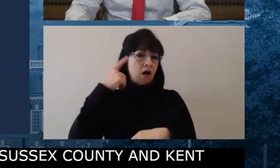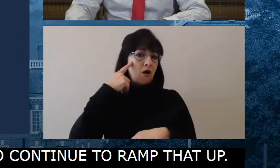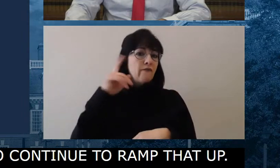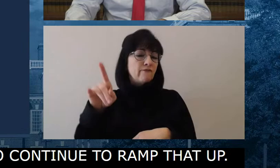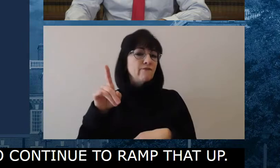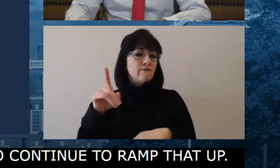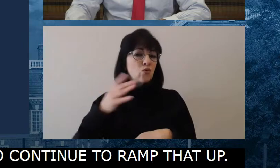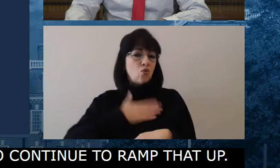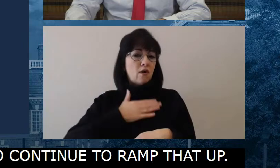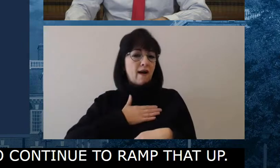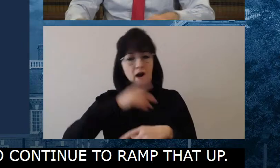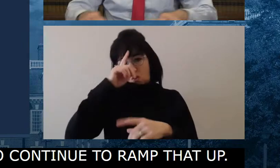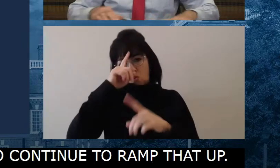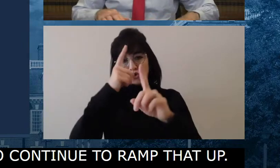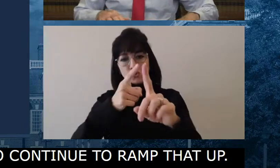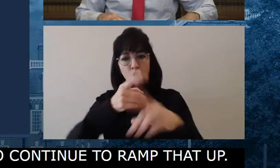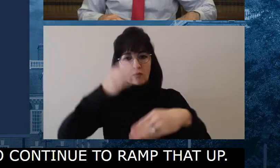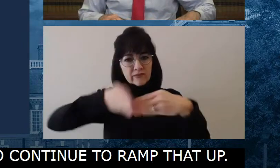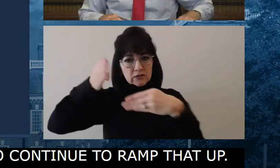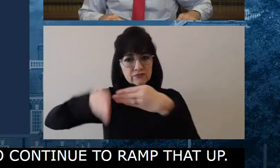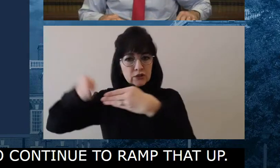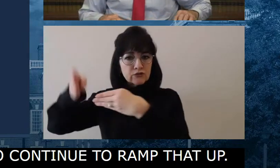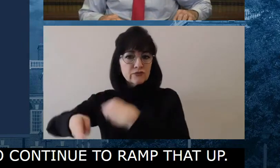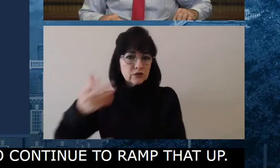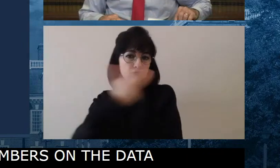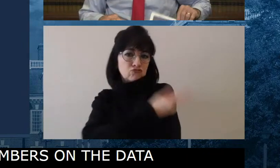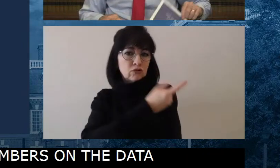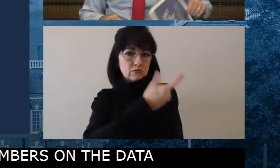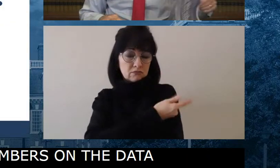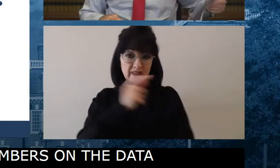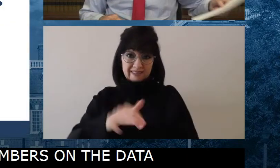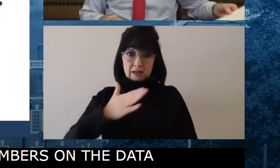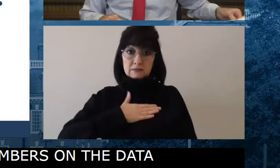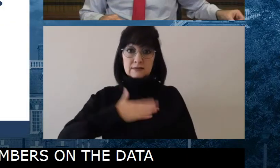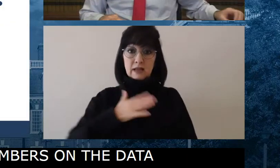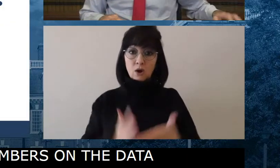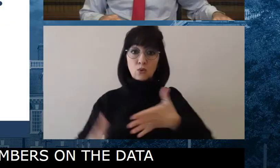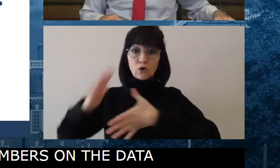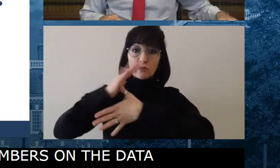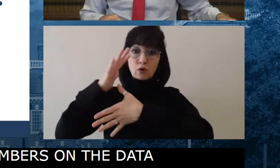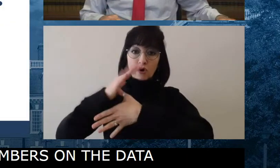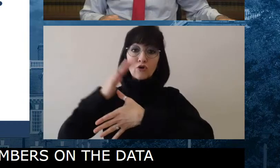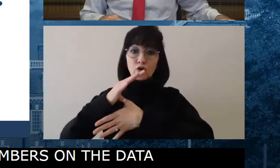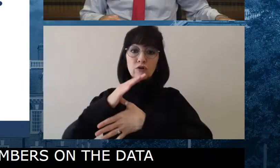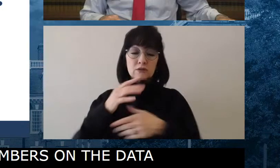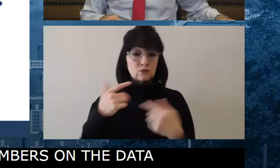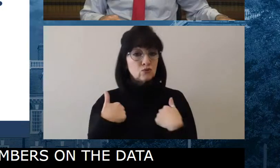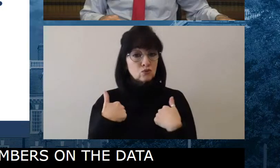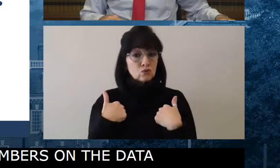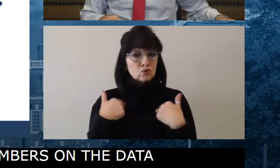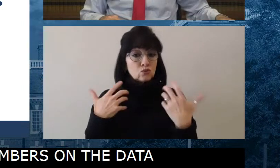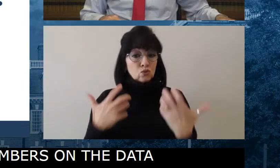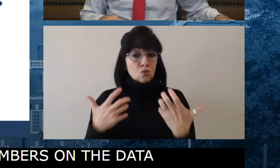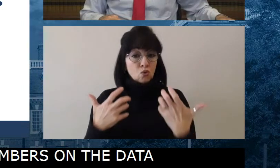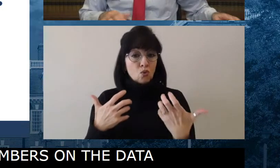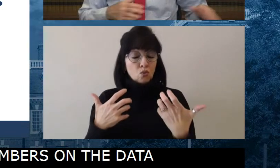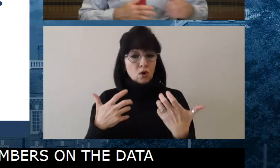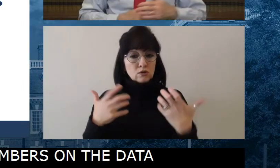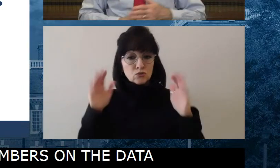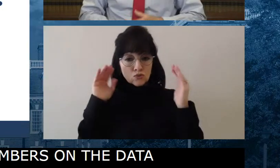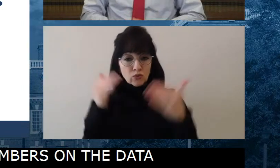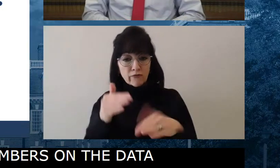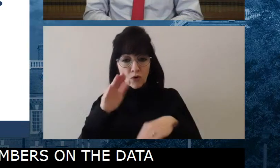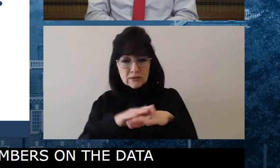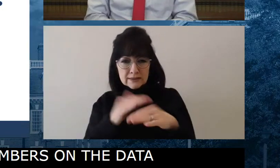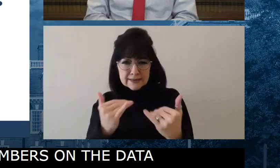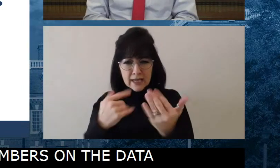is a big priority for all of us. So let's move from there to the data. And you can see again here from